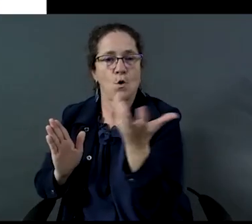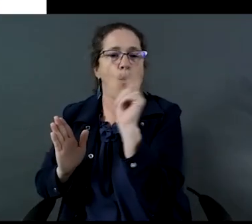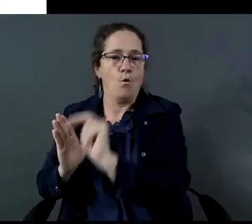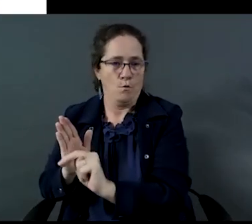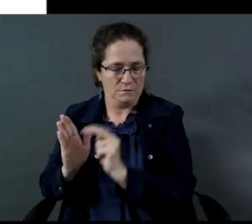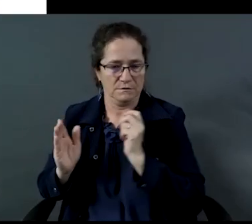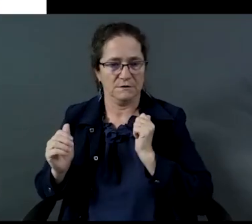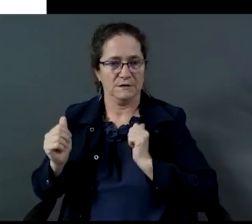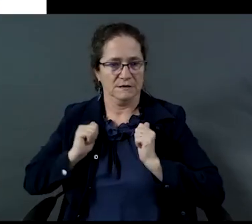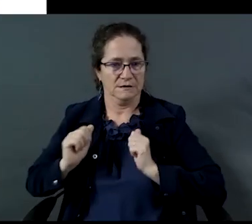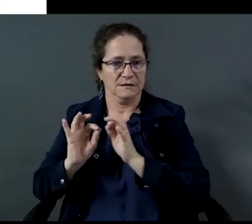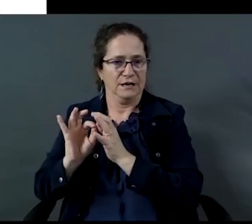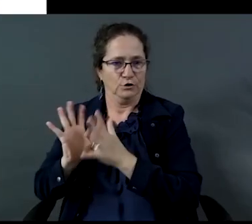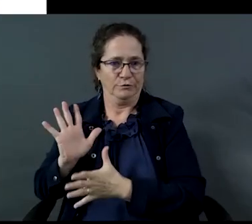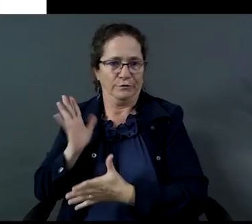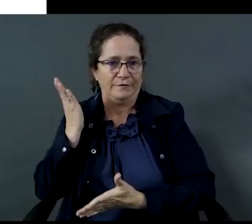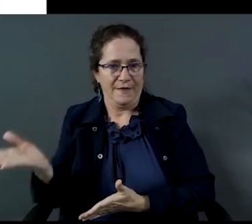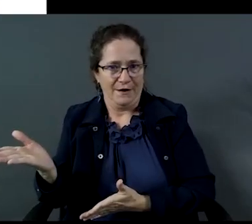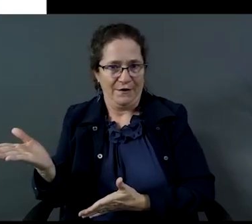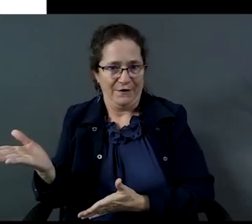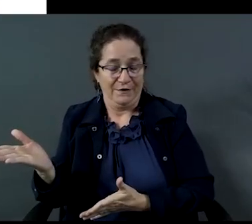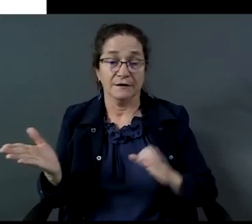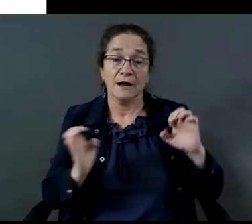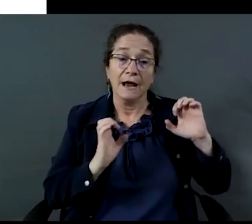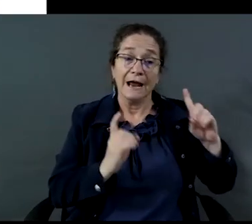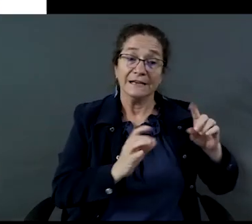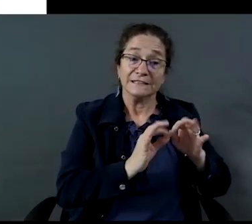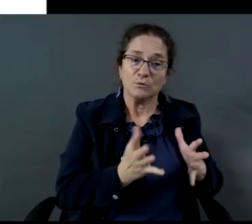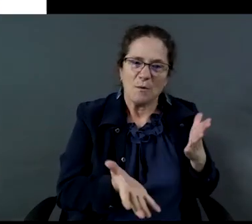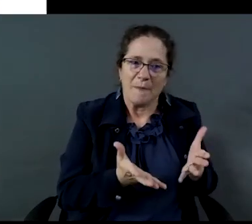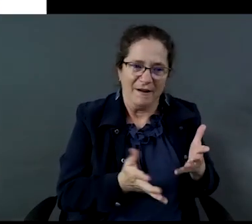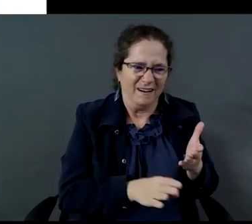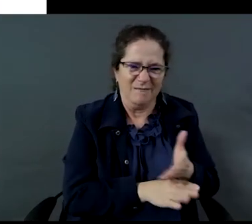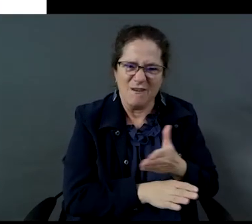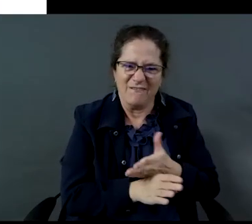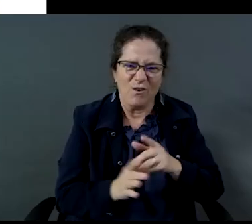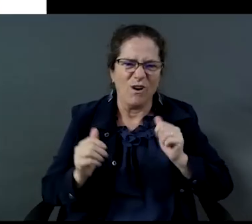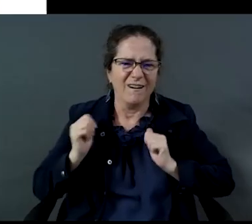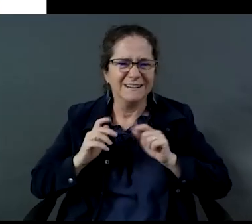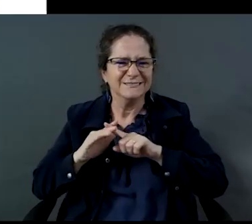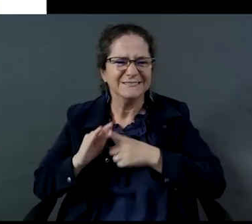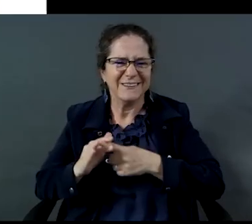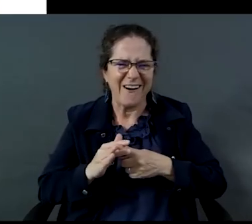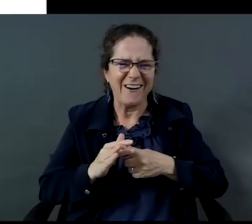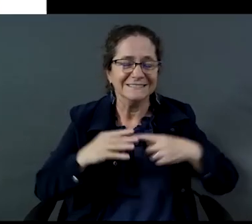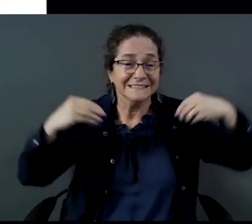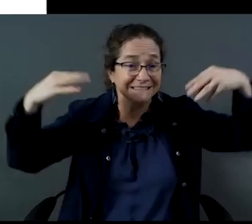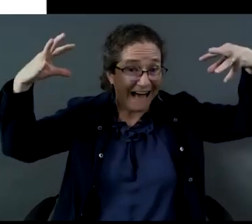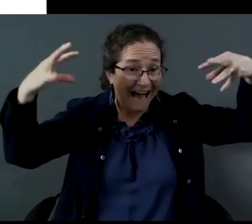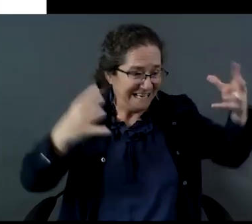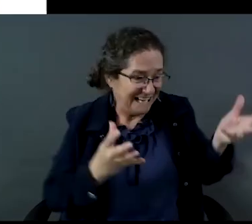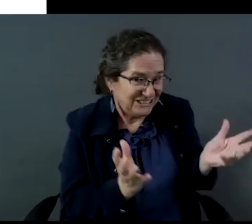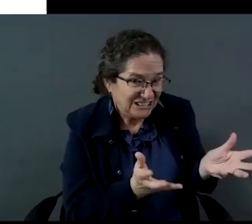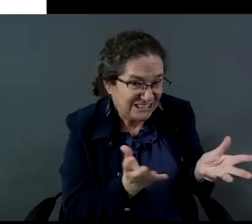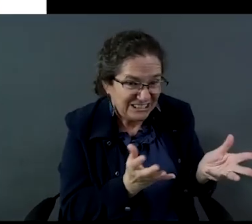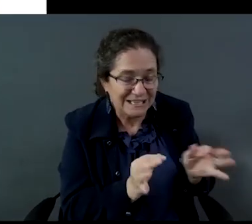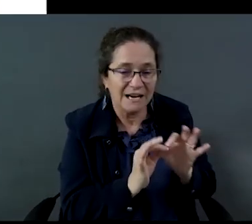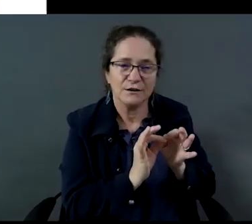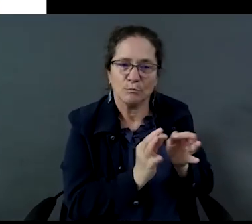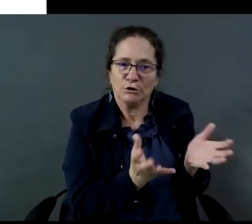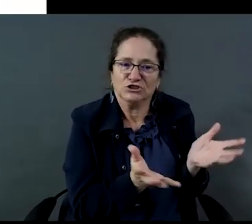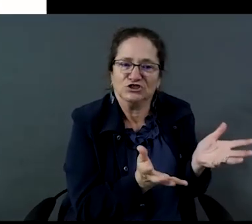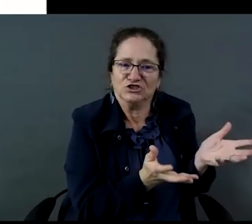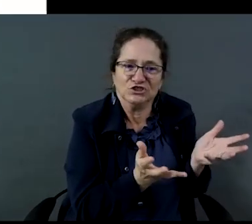student. And that educational interpreter might sign, the little chit chat before the lights go down. But then when the lights go down, the